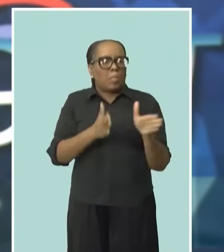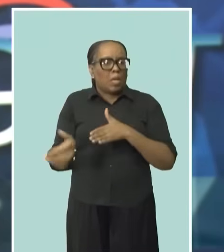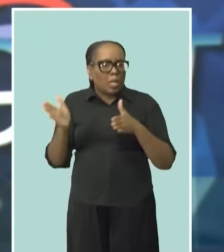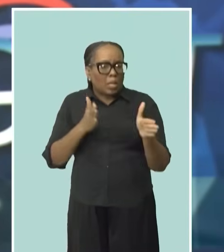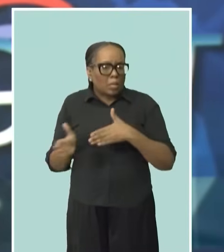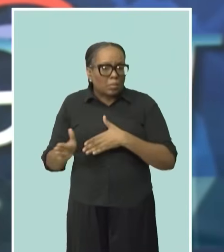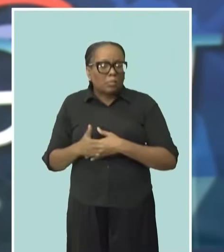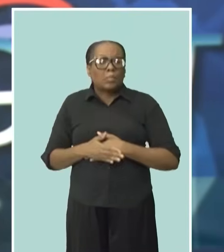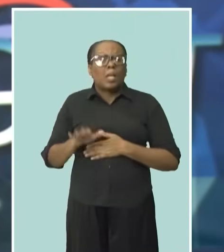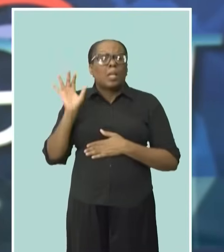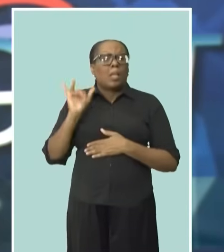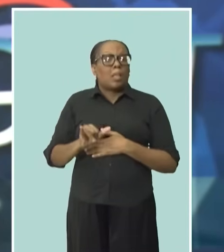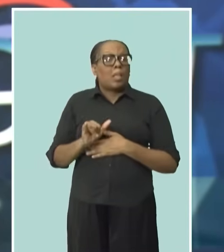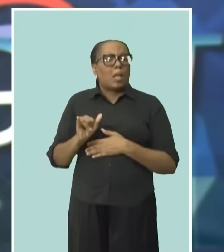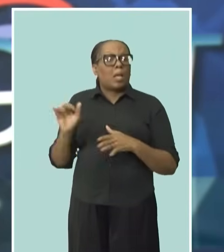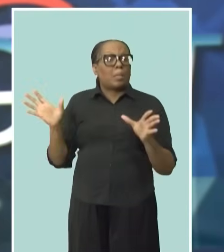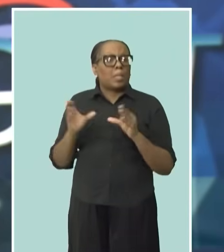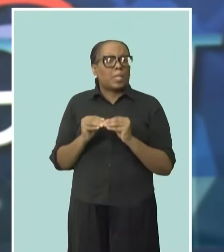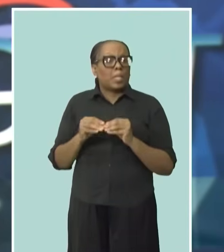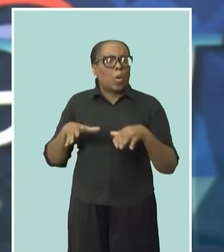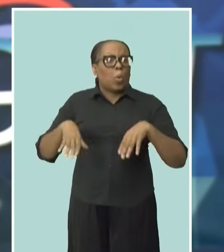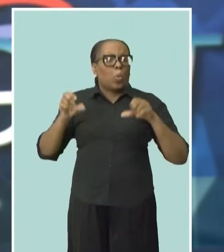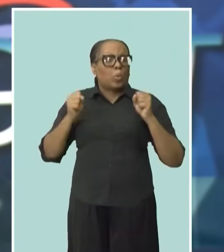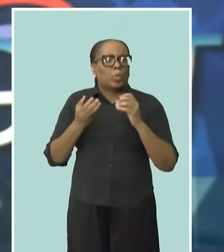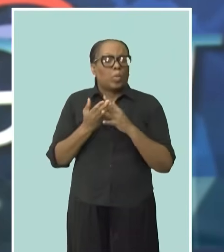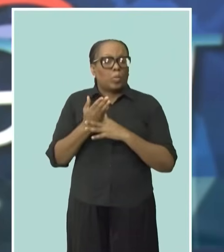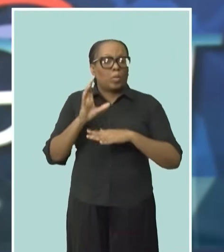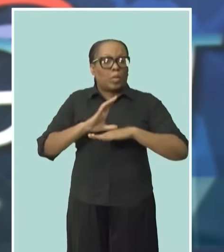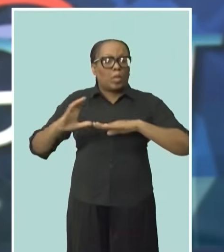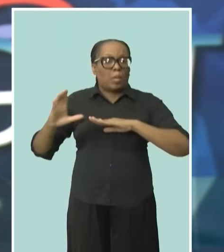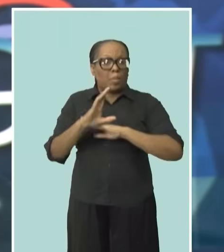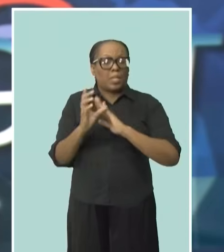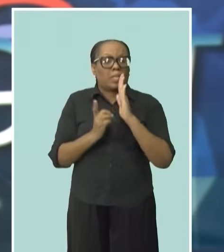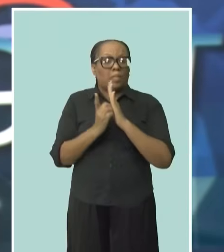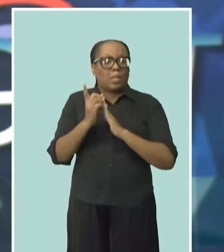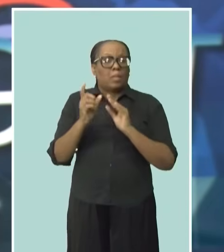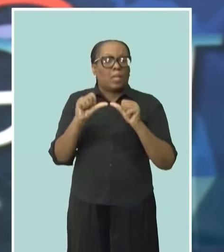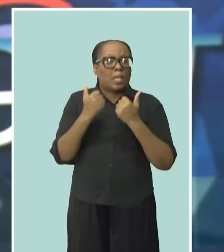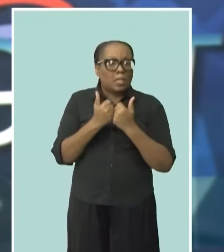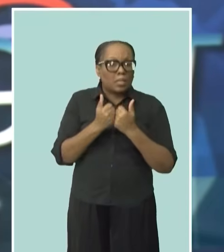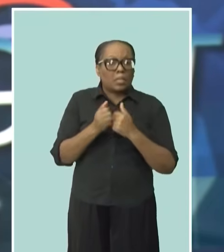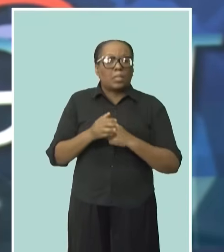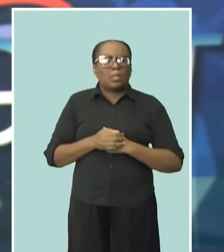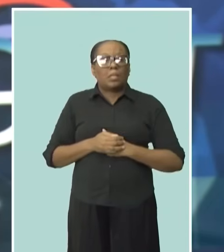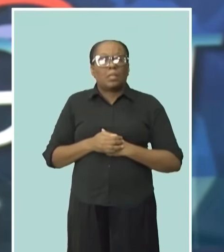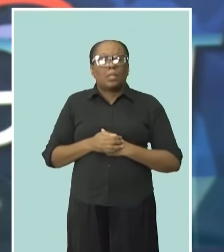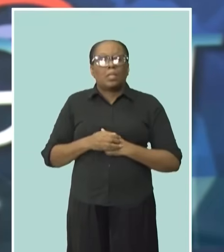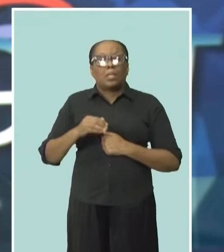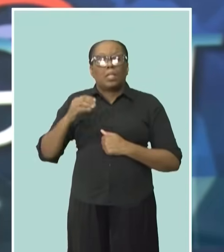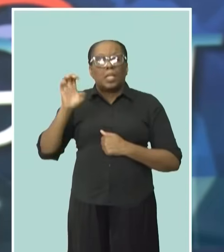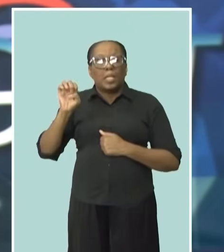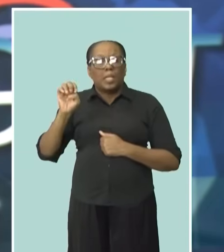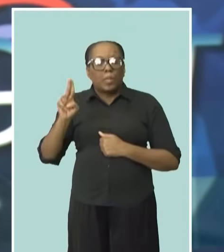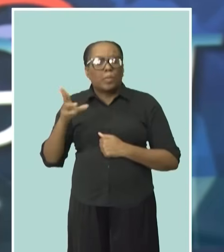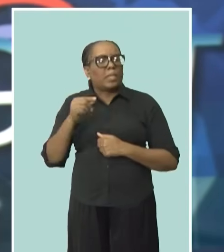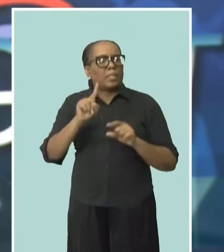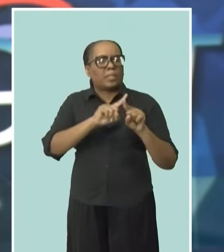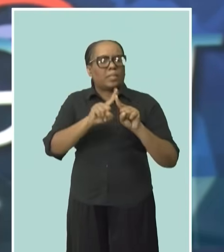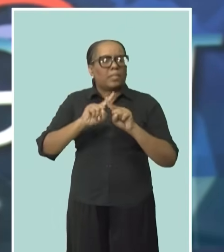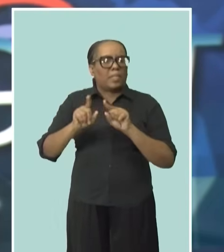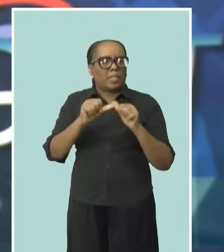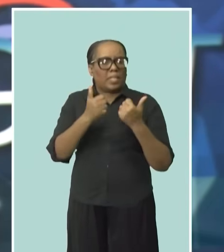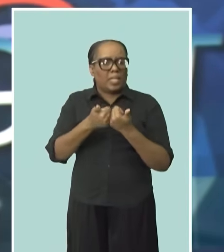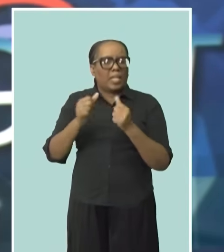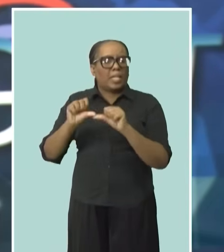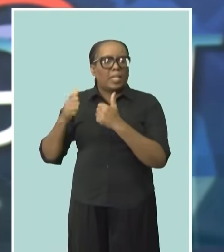Development Agency in partnership with the Government of Jamaica, JAMPRO, CARICOM, and the European Union. The theme was